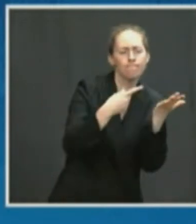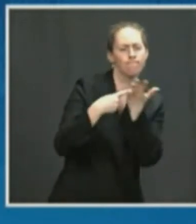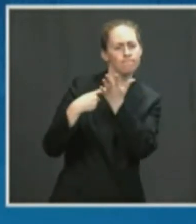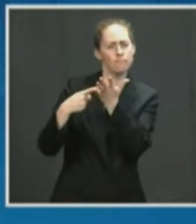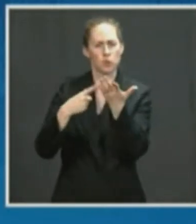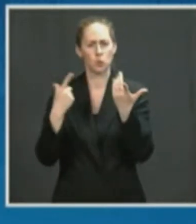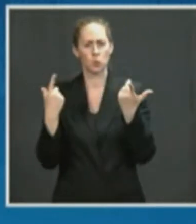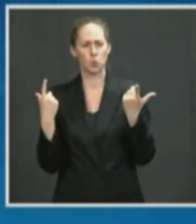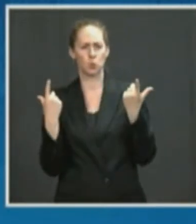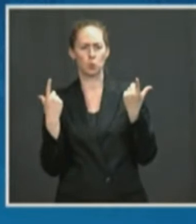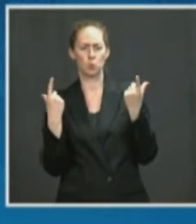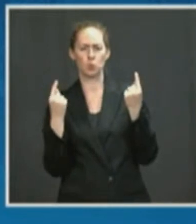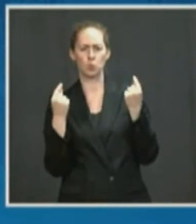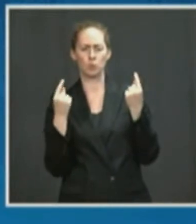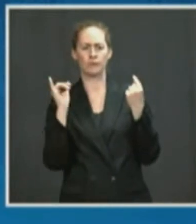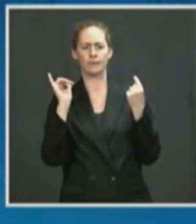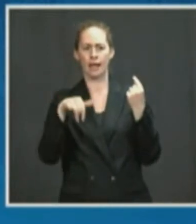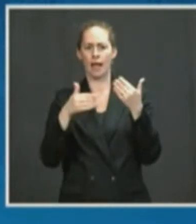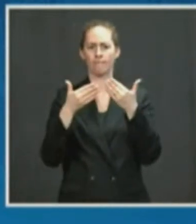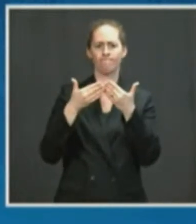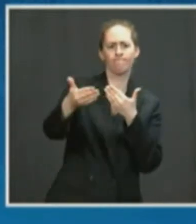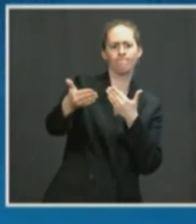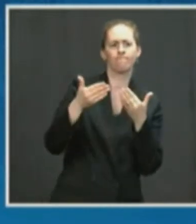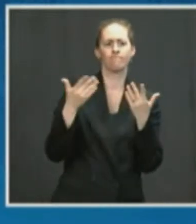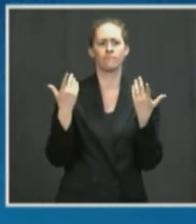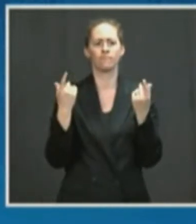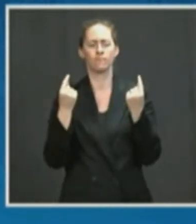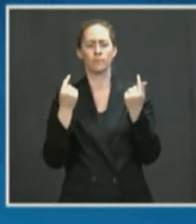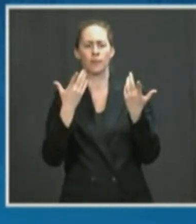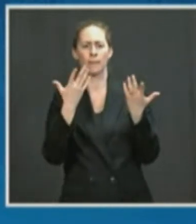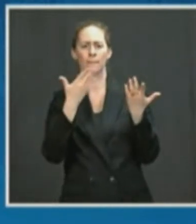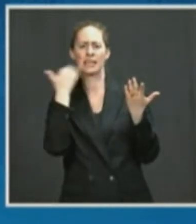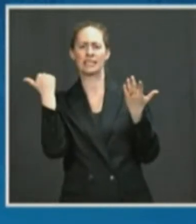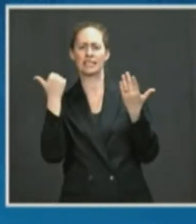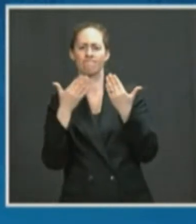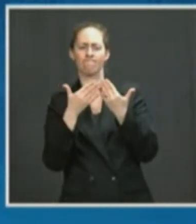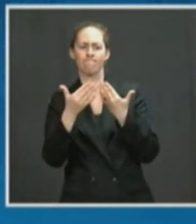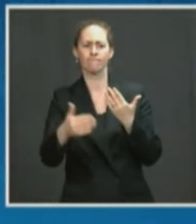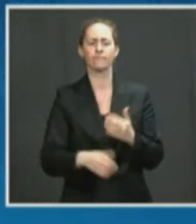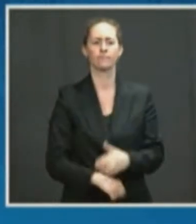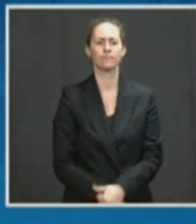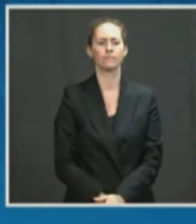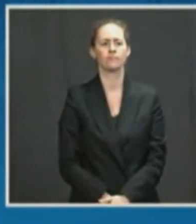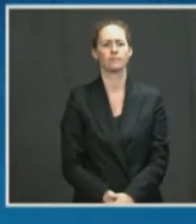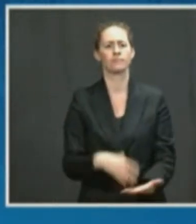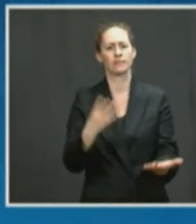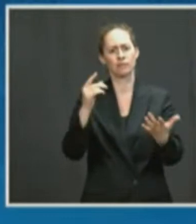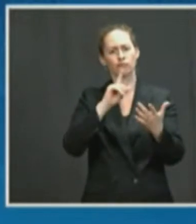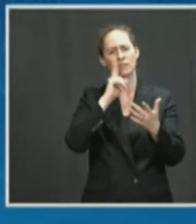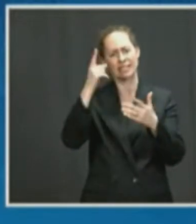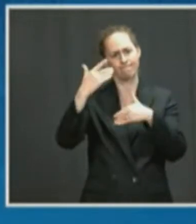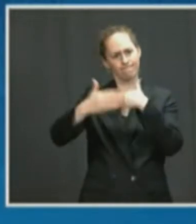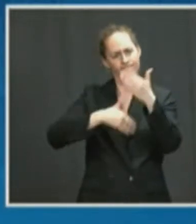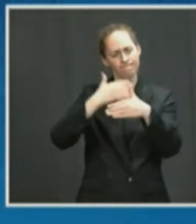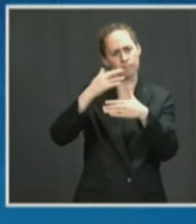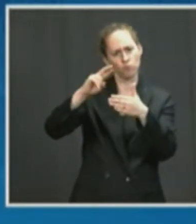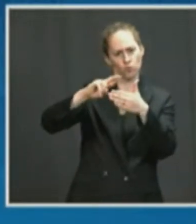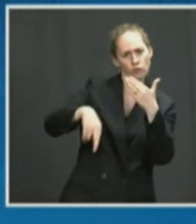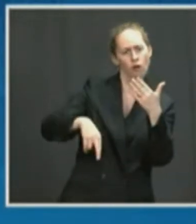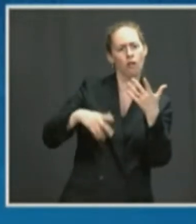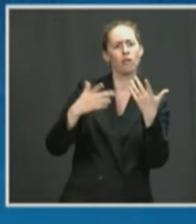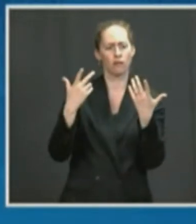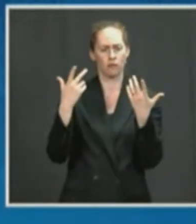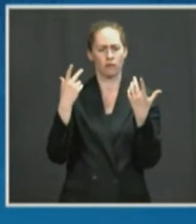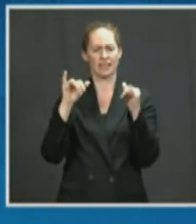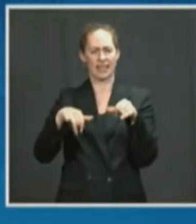significant, is tangible, and has real results. And I will continue to be focused on that kind of work as opposed to